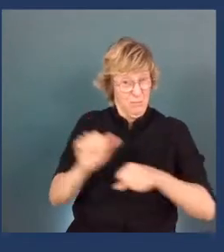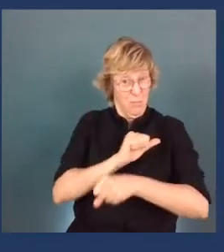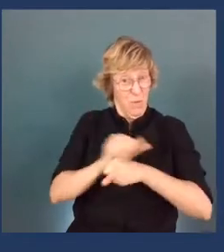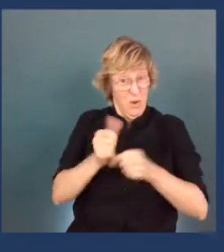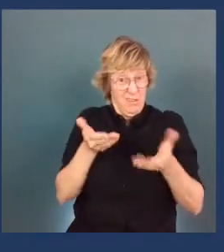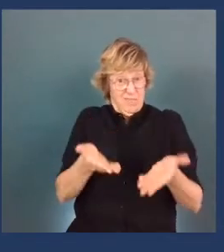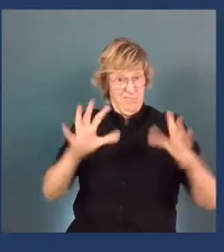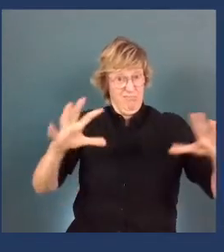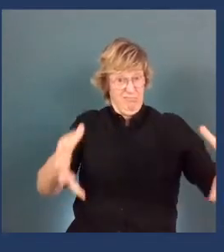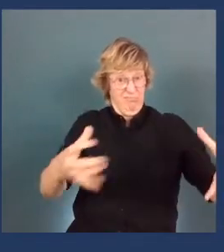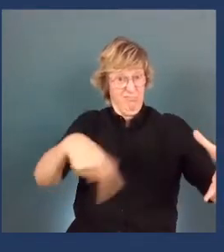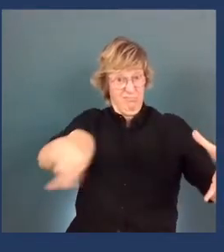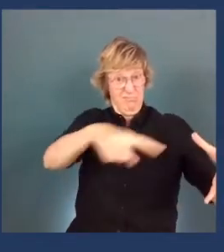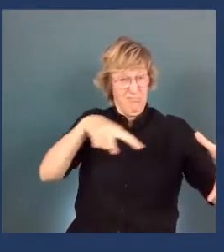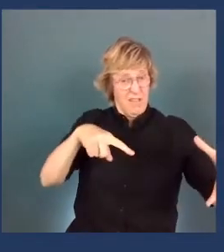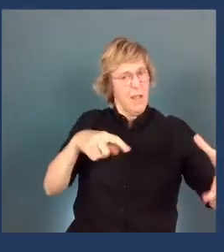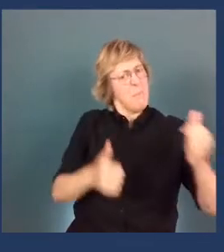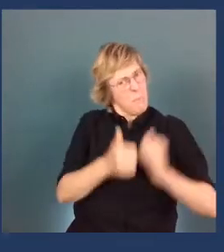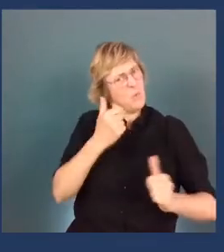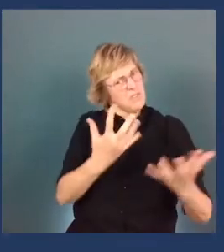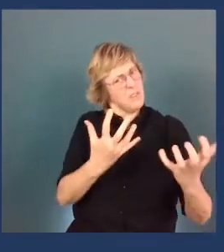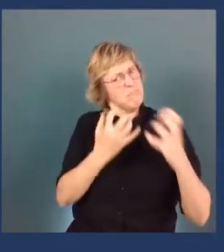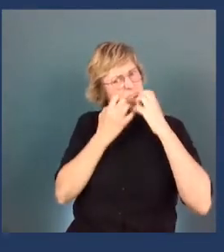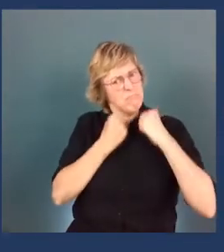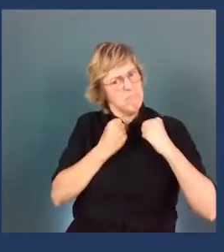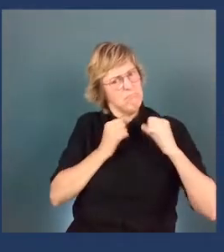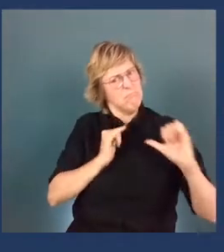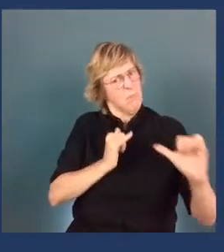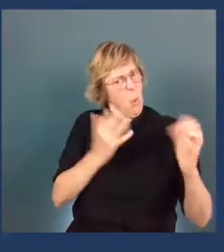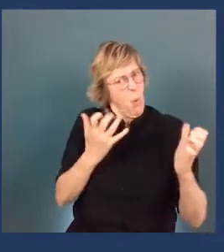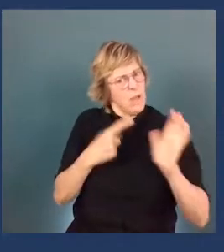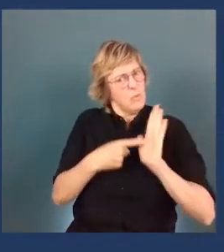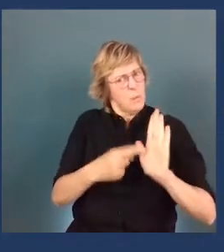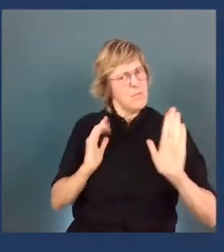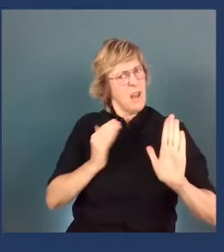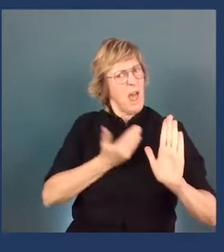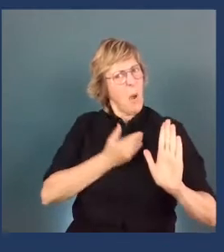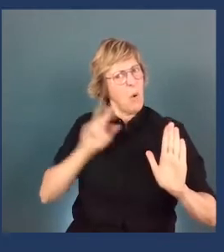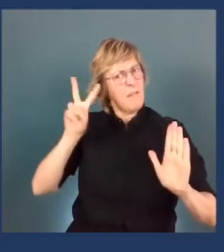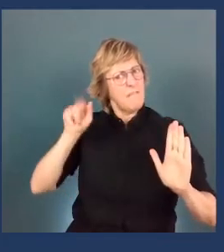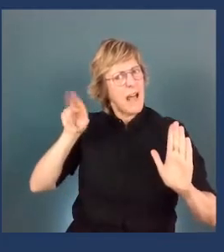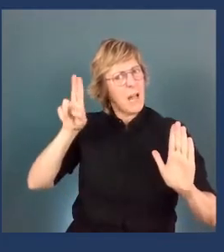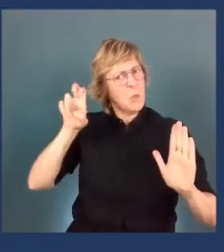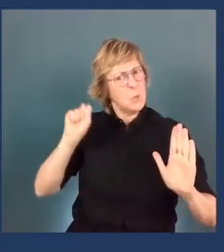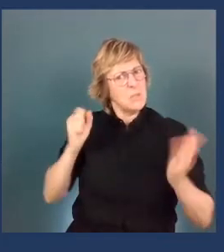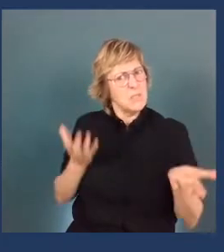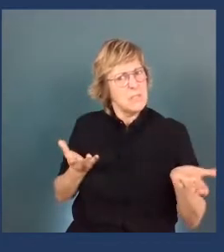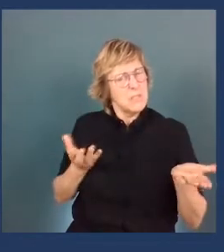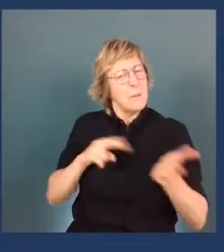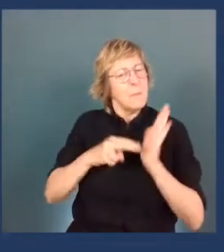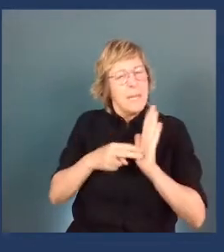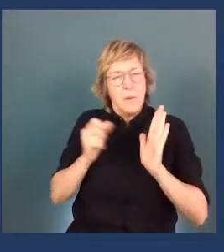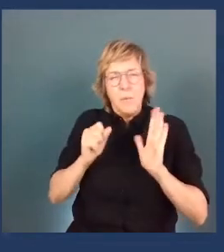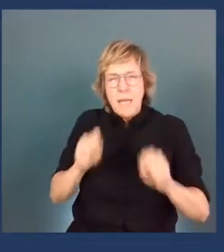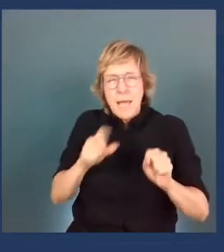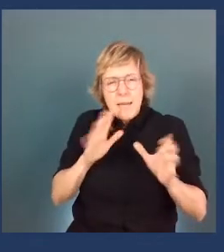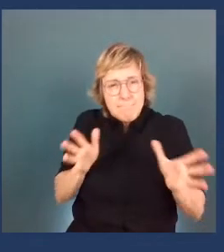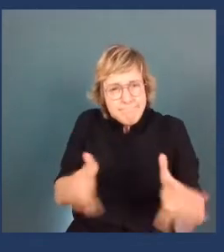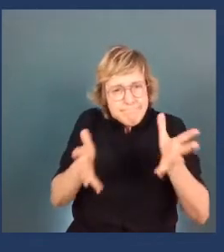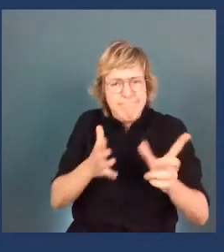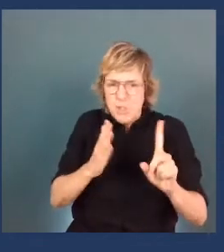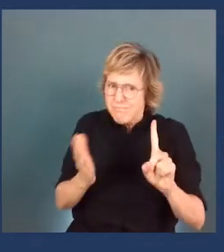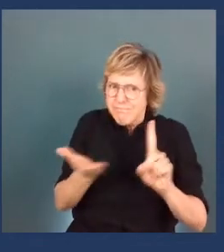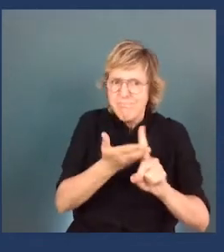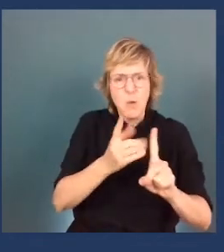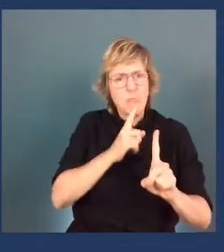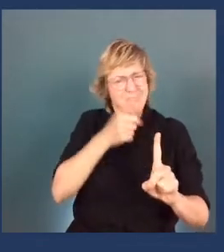want to represent our values. So if we can persuade them to take, you know, real tangible action, then